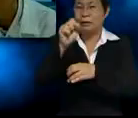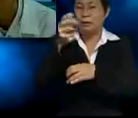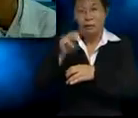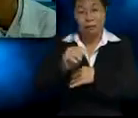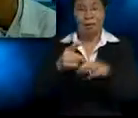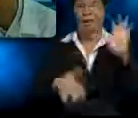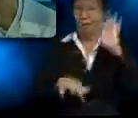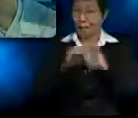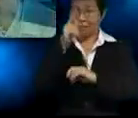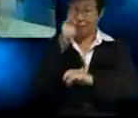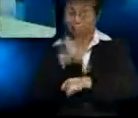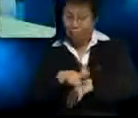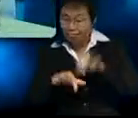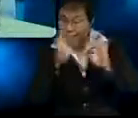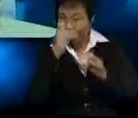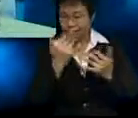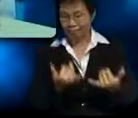find out.